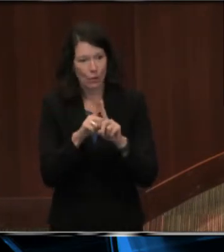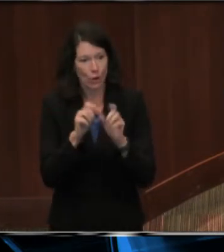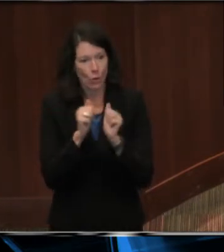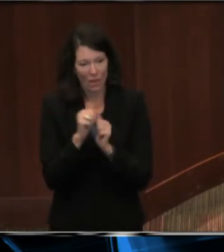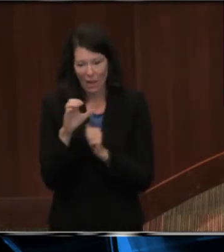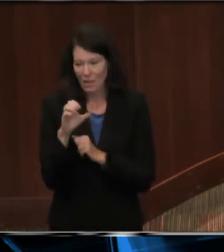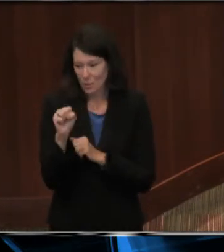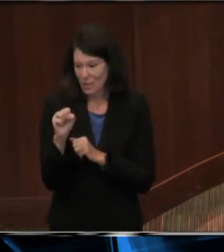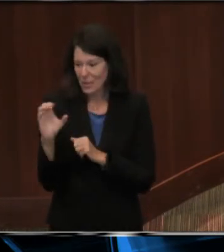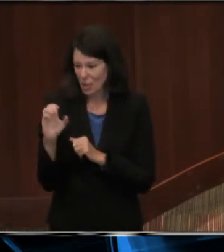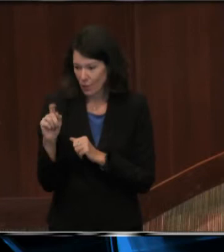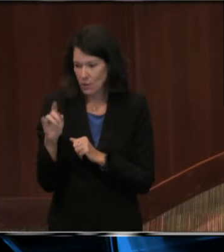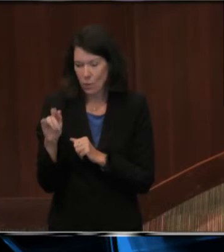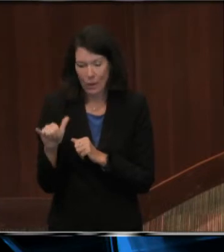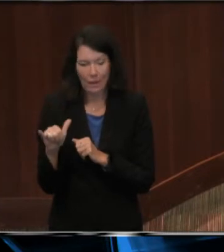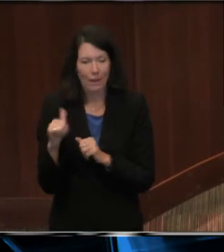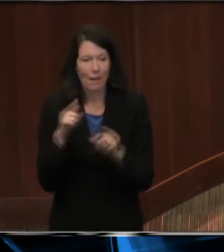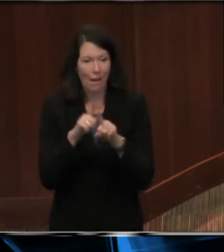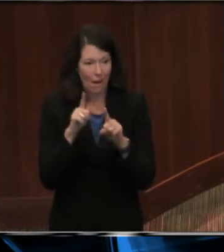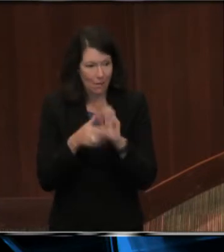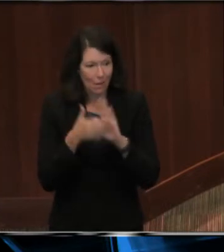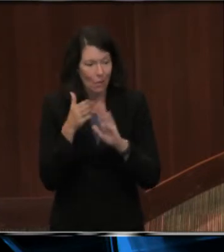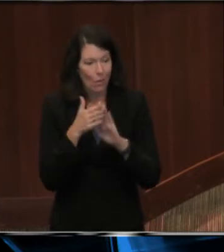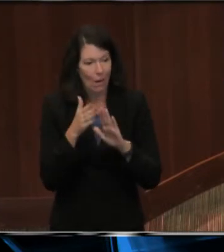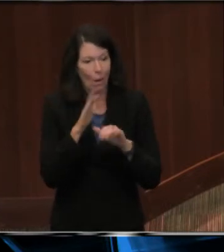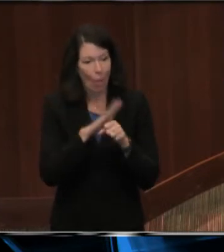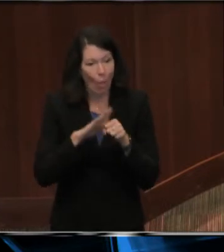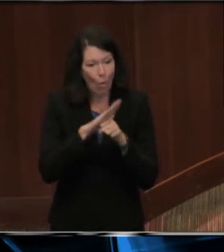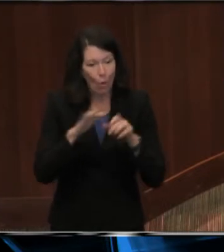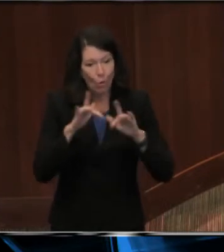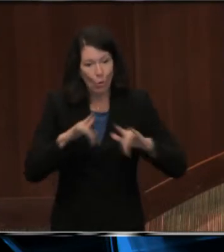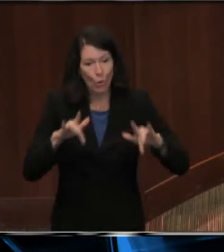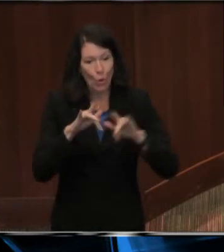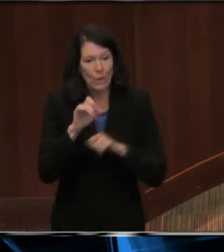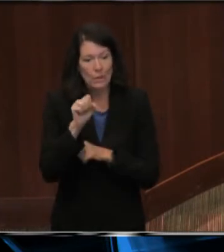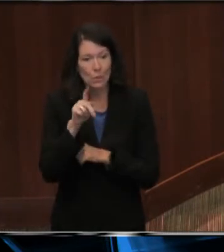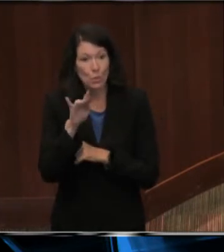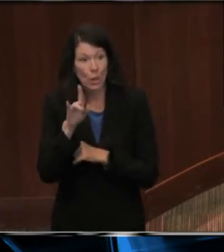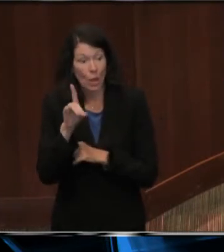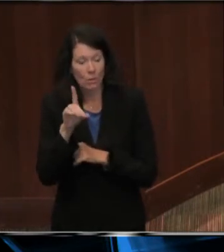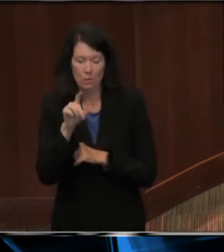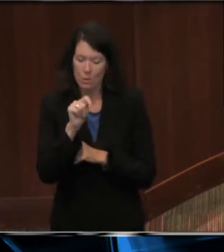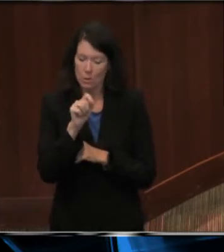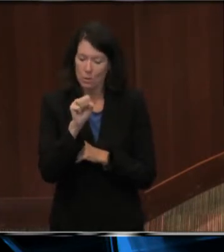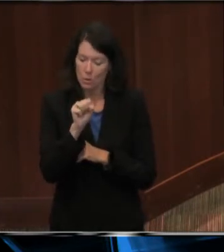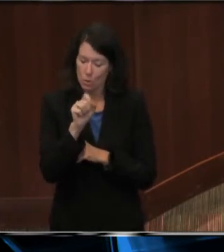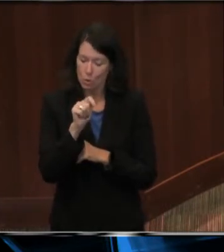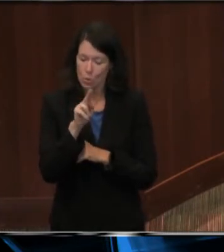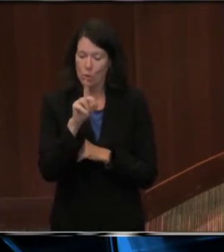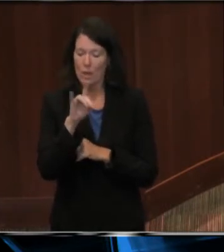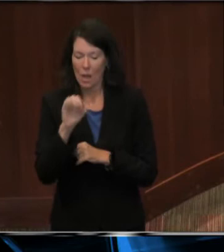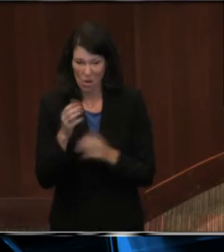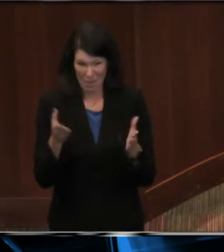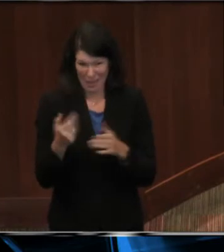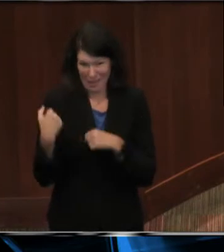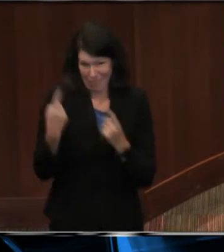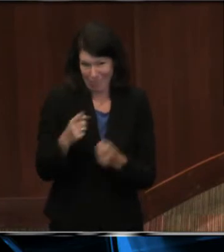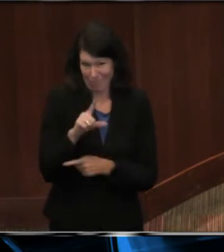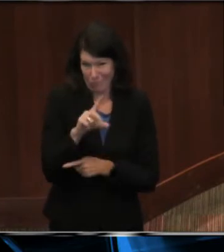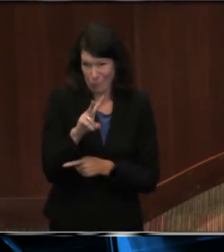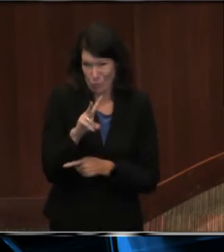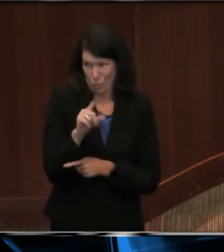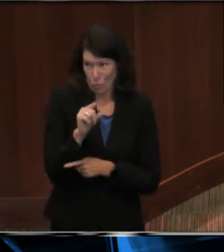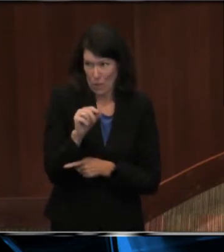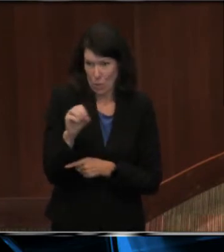at the conservatory, and I also run a local recording studio. And I've been a part of the community since 2007, so I'm definitely excited to be a